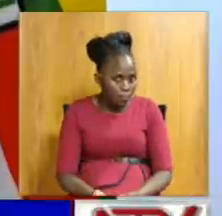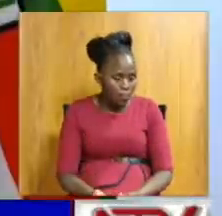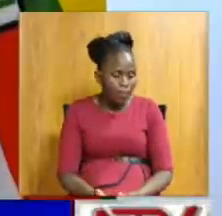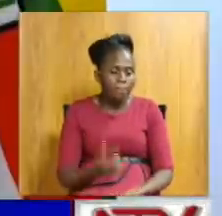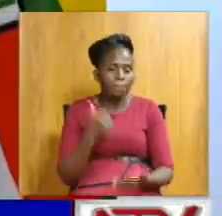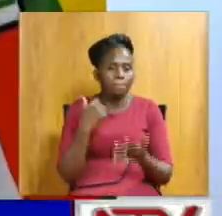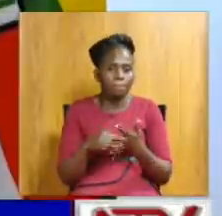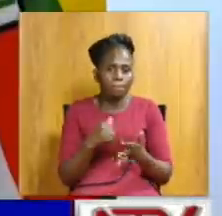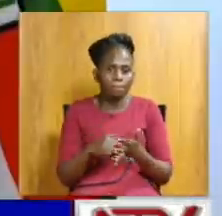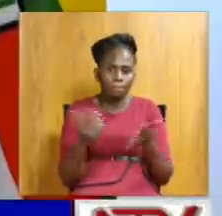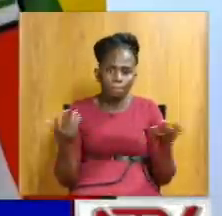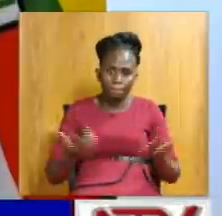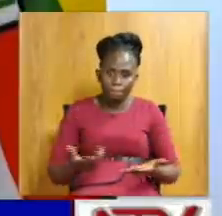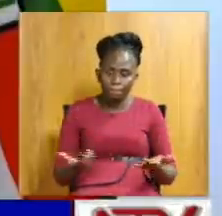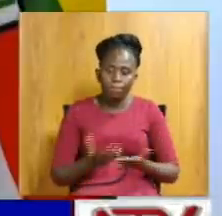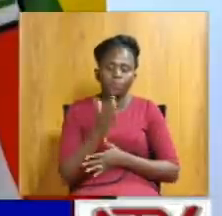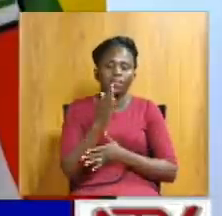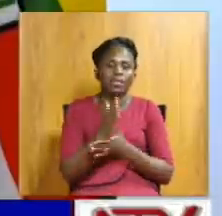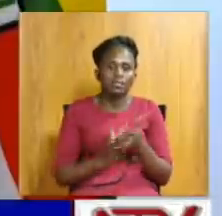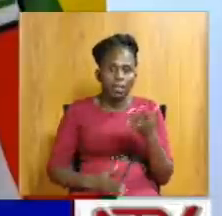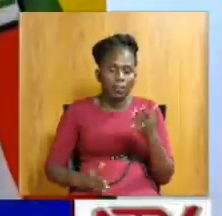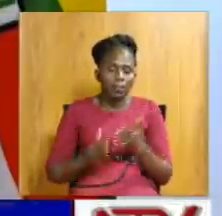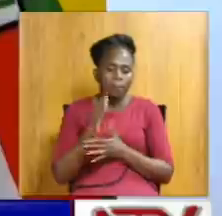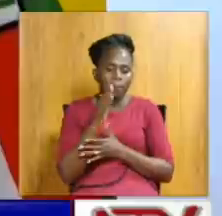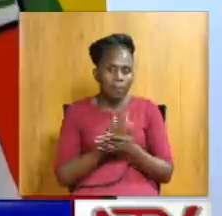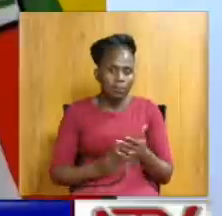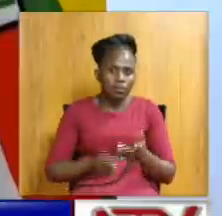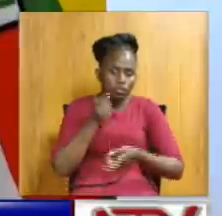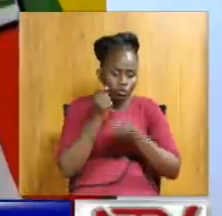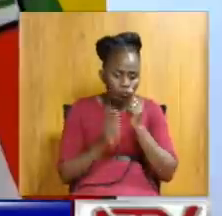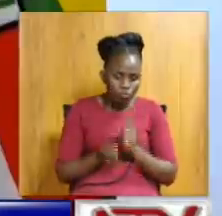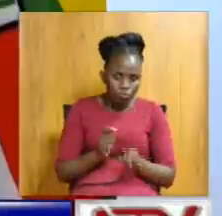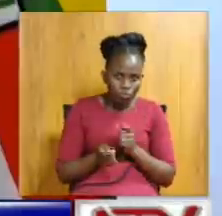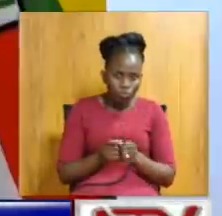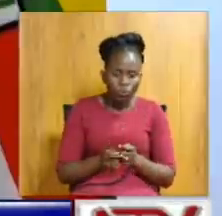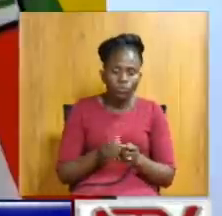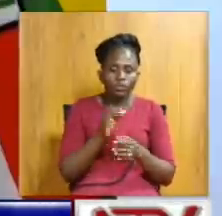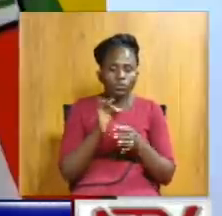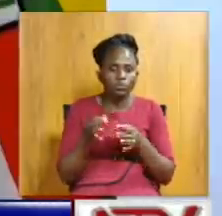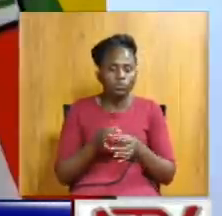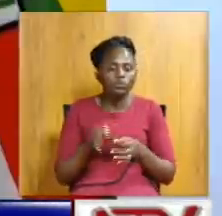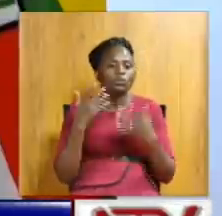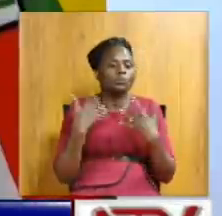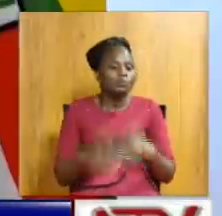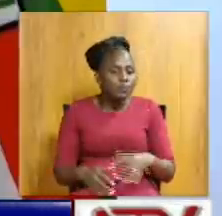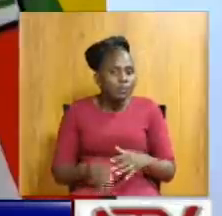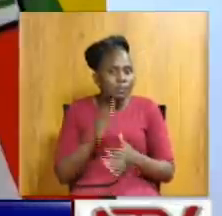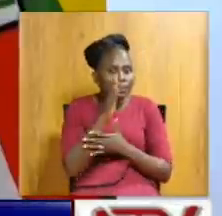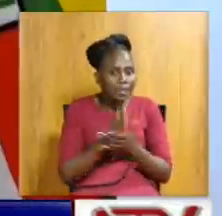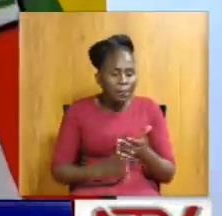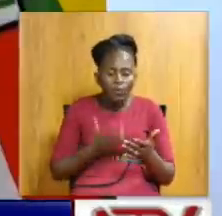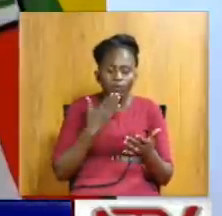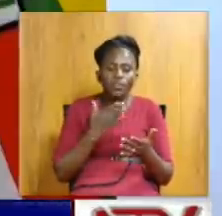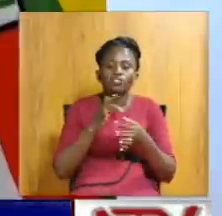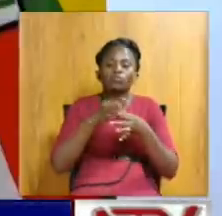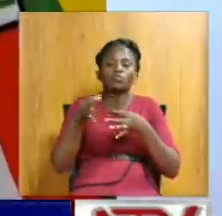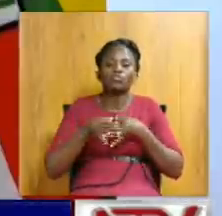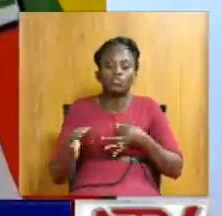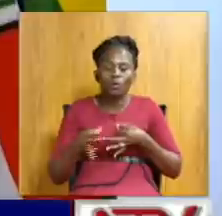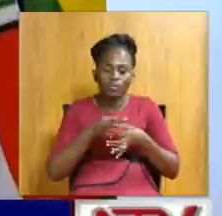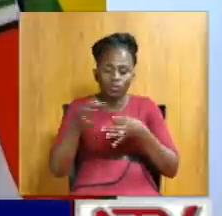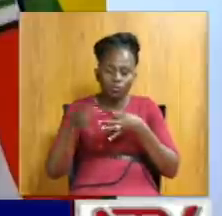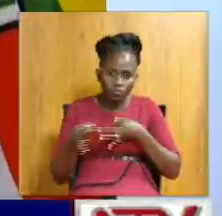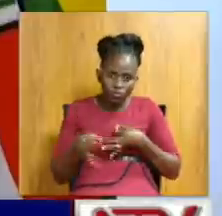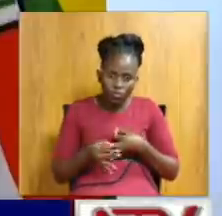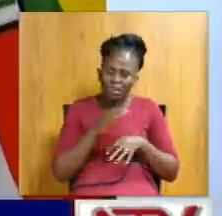problem is that some of the spiritual, cultural, and political leaders do not advise their followers to listen to the NRM